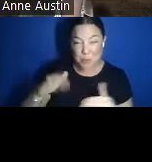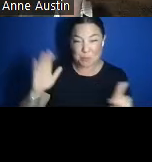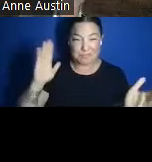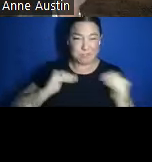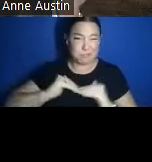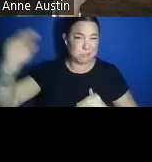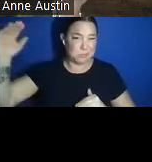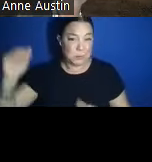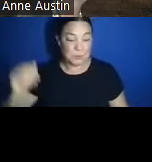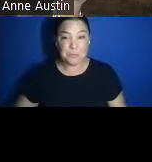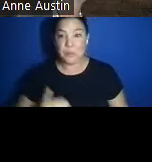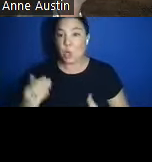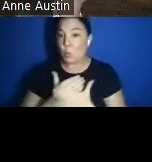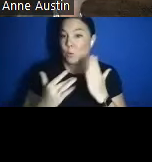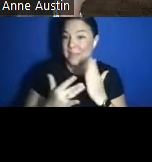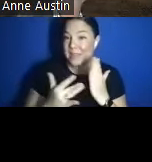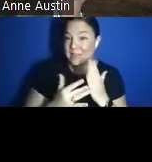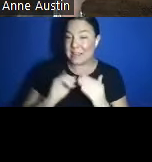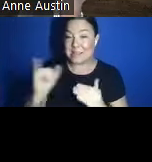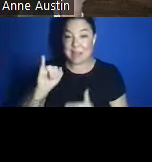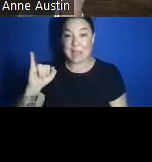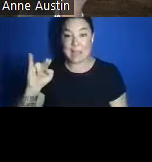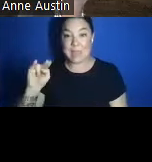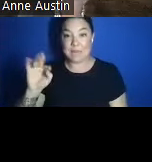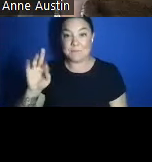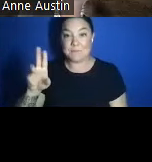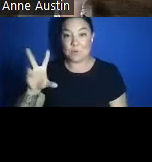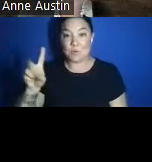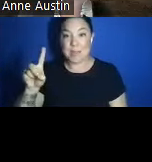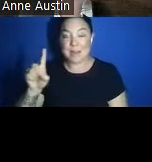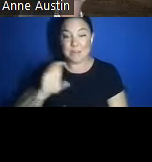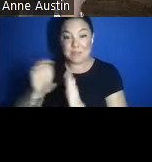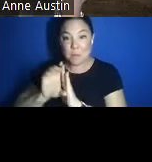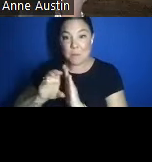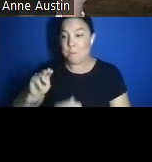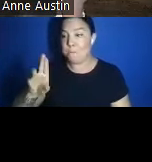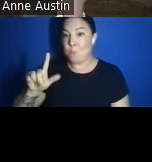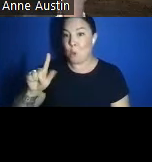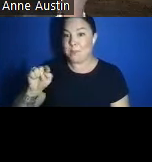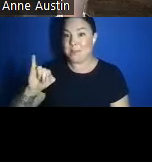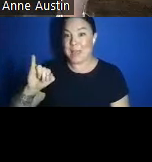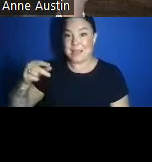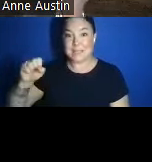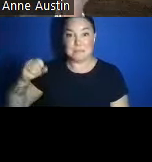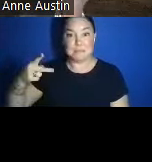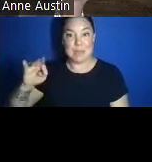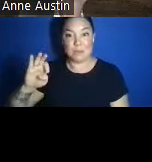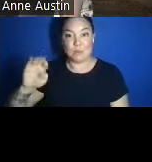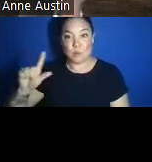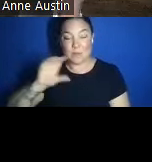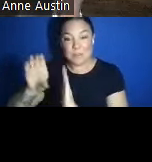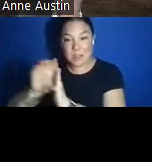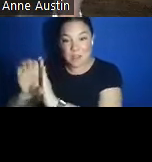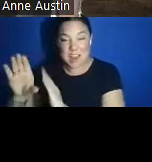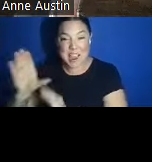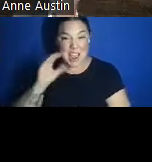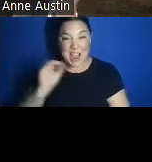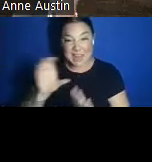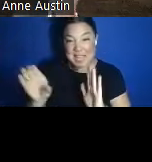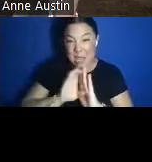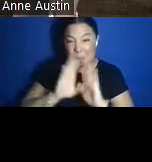like near-infrared photography and multispectral imaging, as well as image enhancement software, have made it